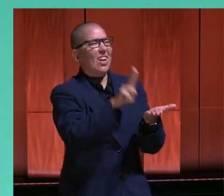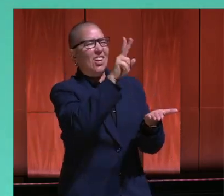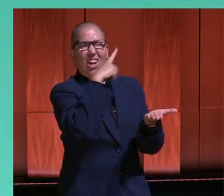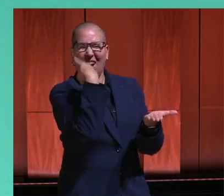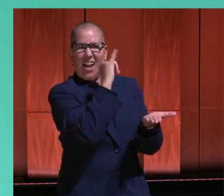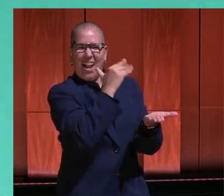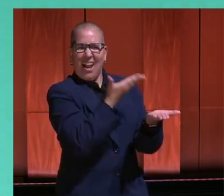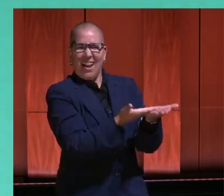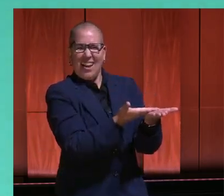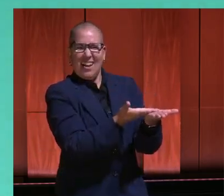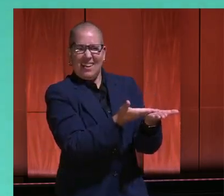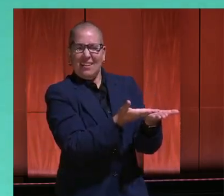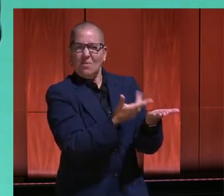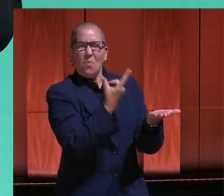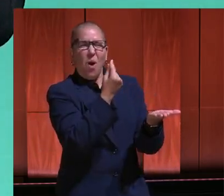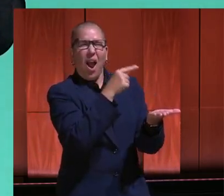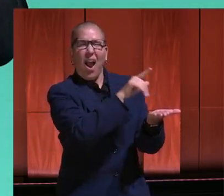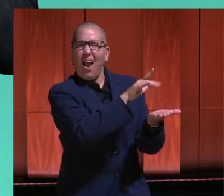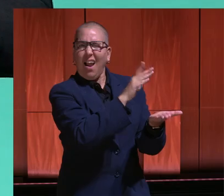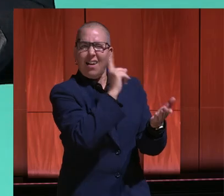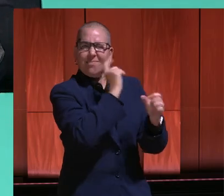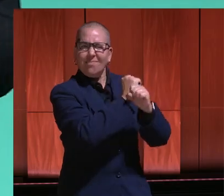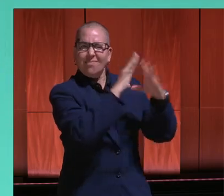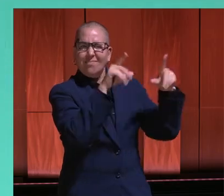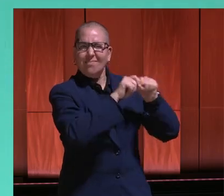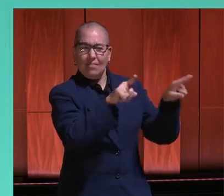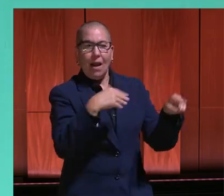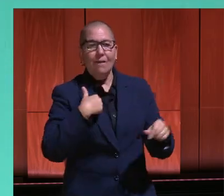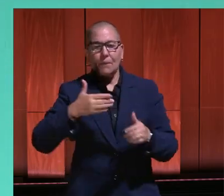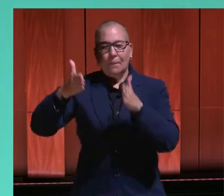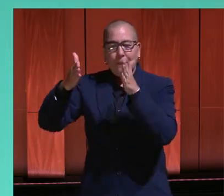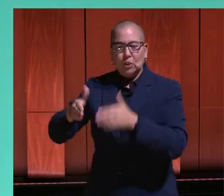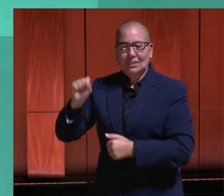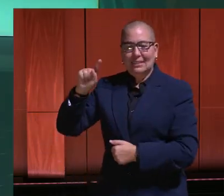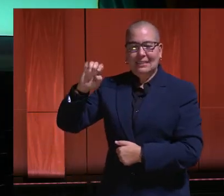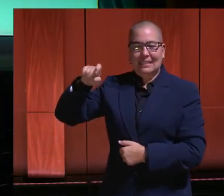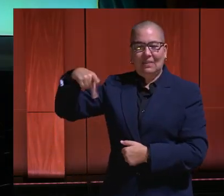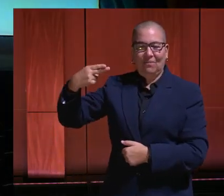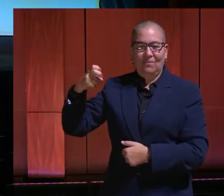please welcome Stephen Johnson from Texas A&M to the stage.